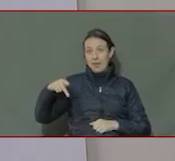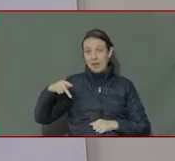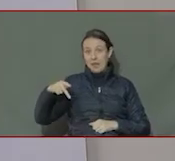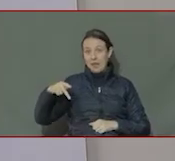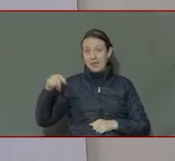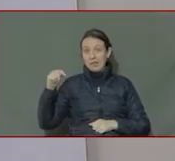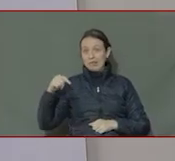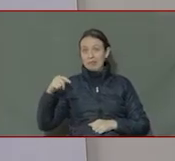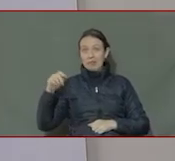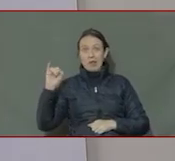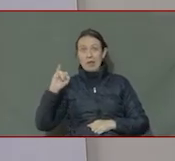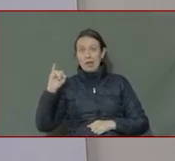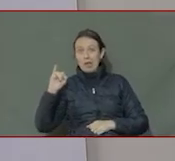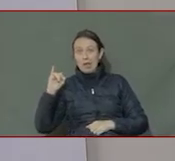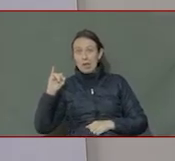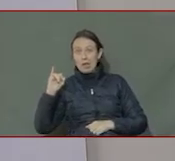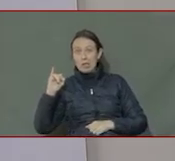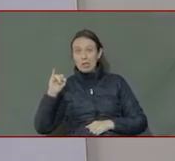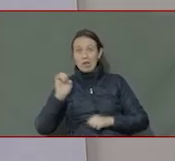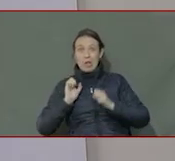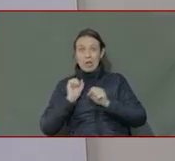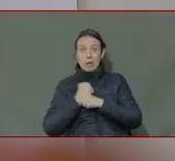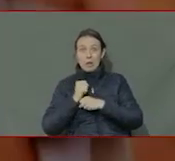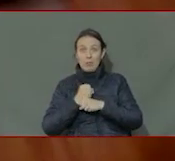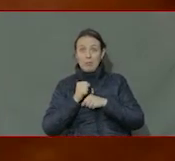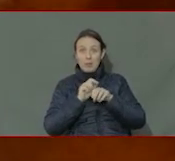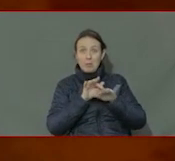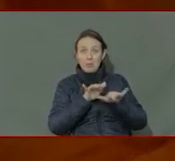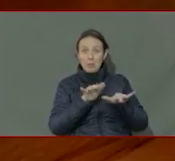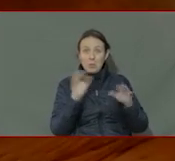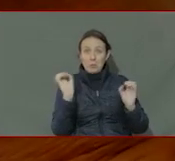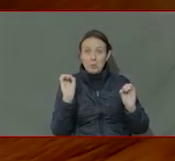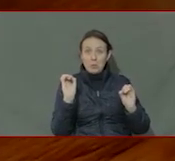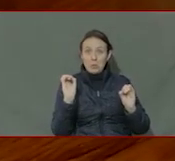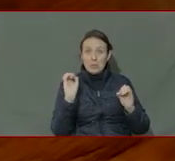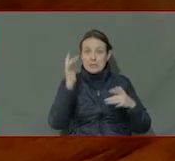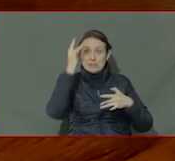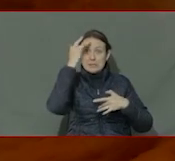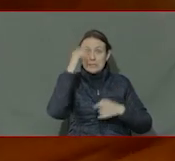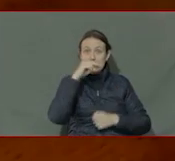release enough insulin. What do you call that medical condition?